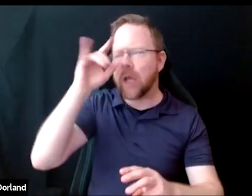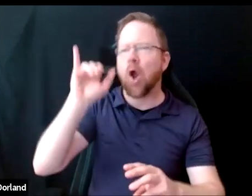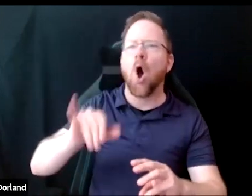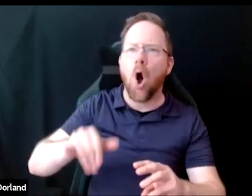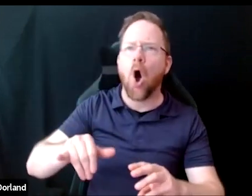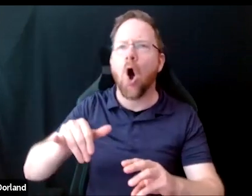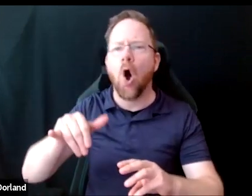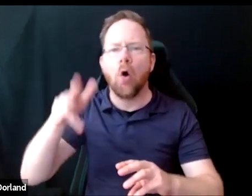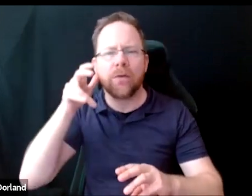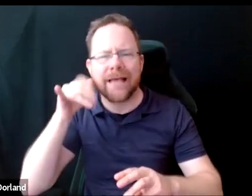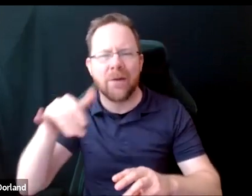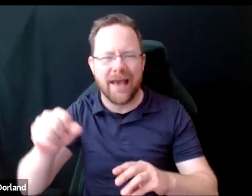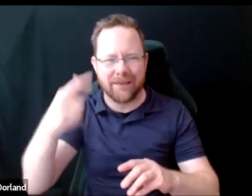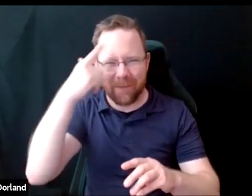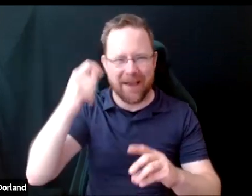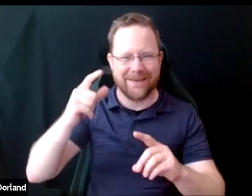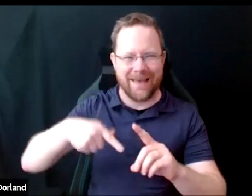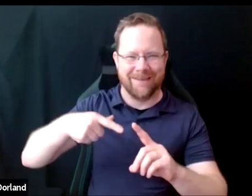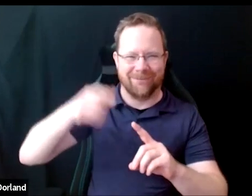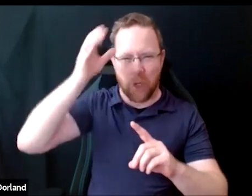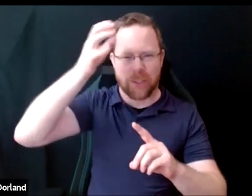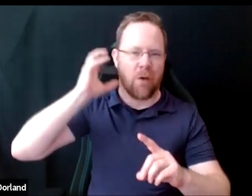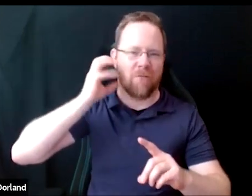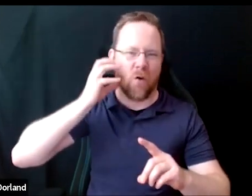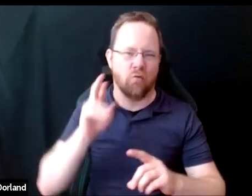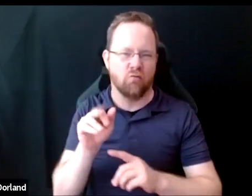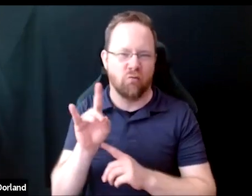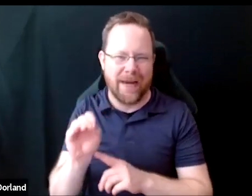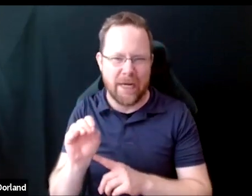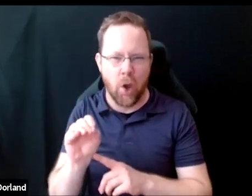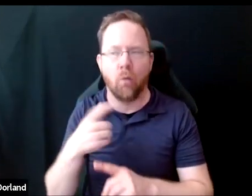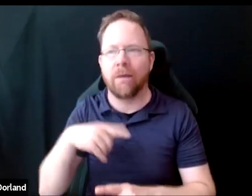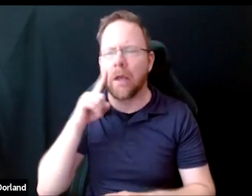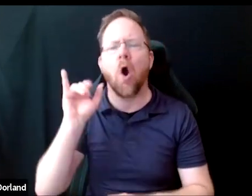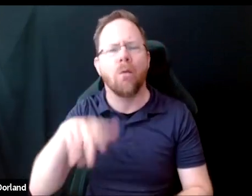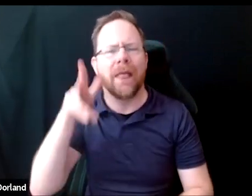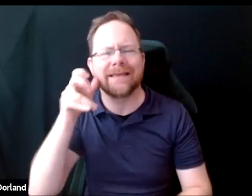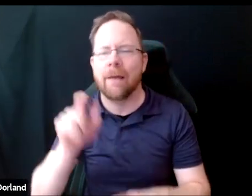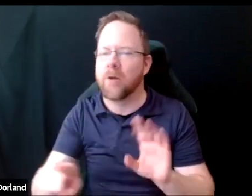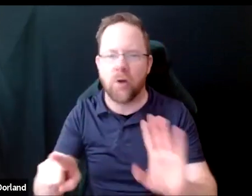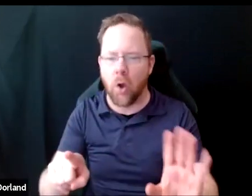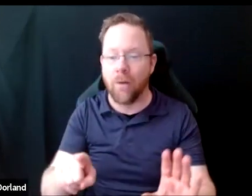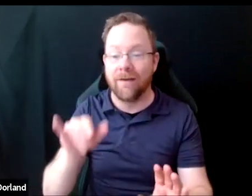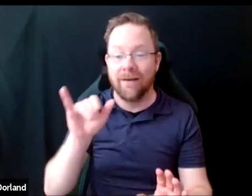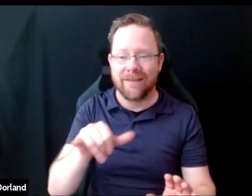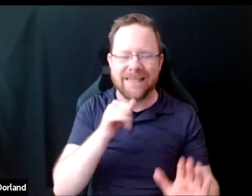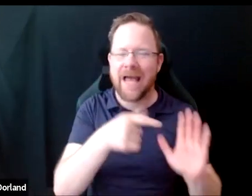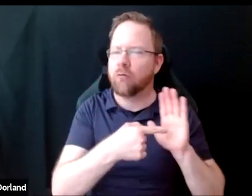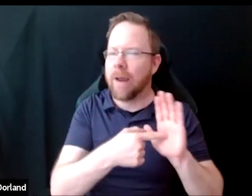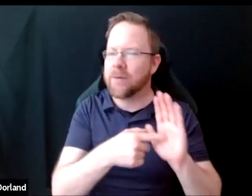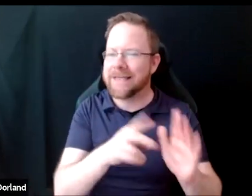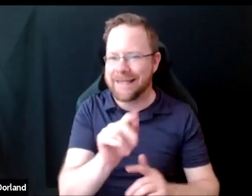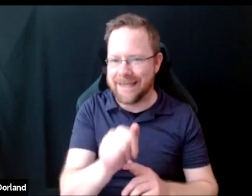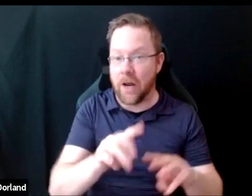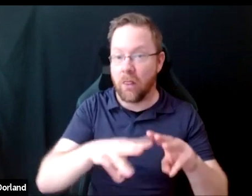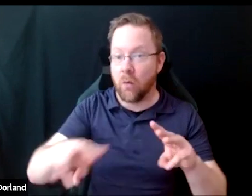of like radios, like the device. But also it's not a representation of the data. The radio waves actually are